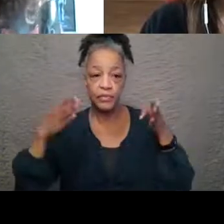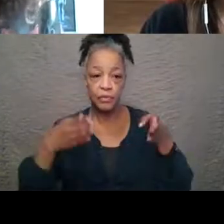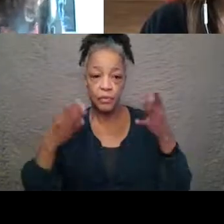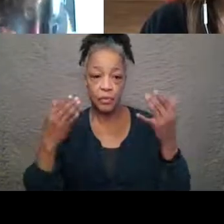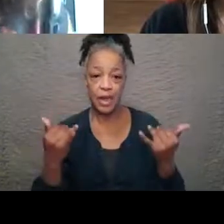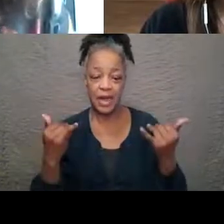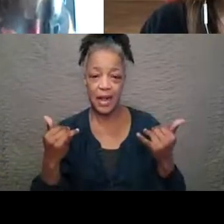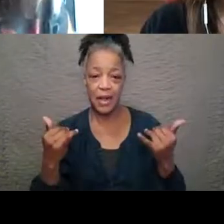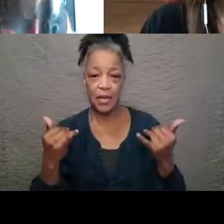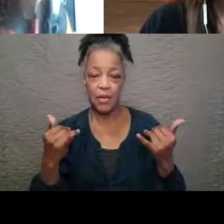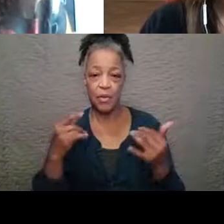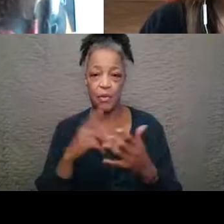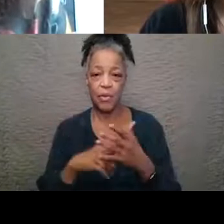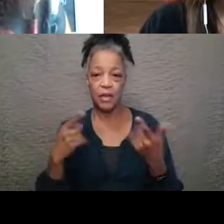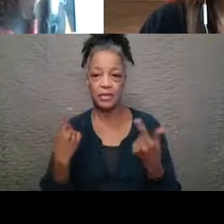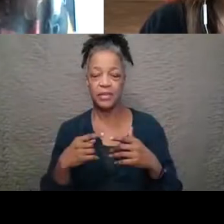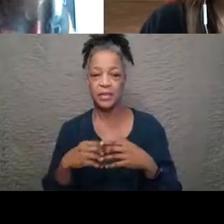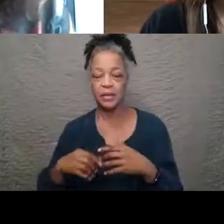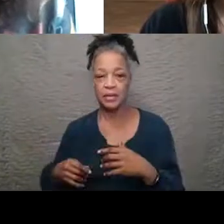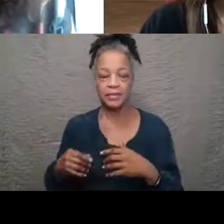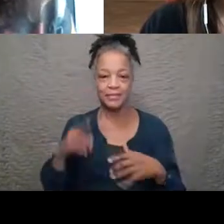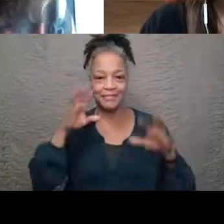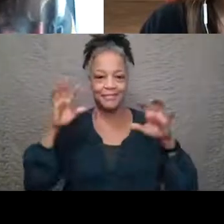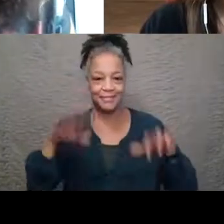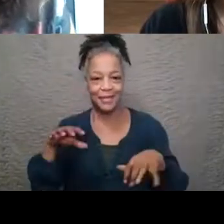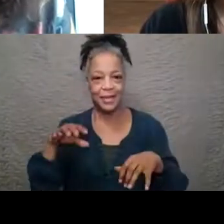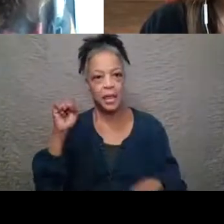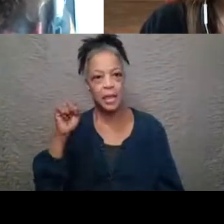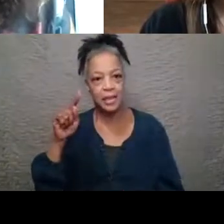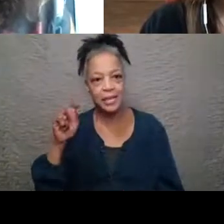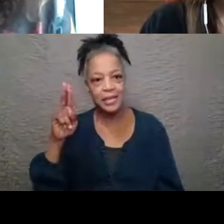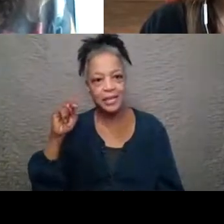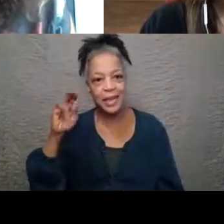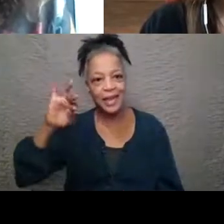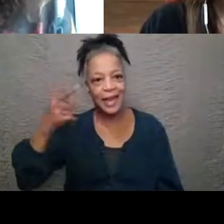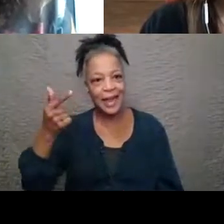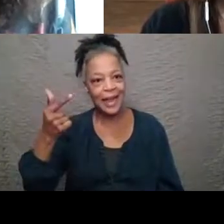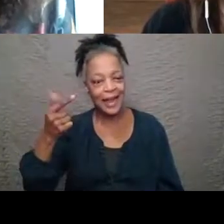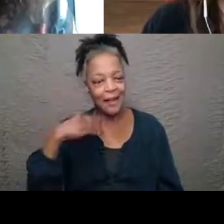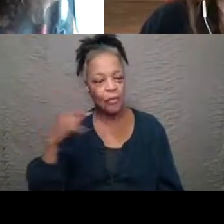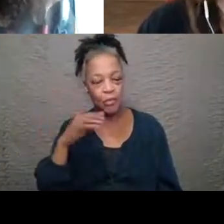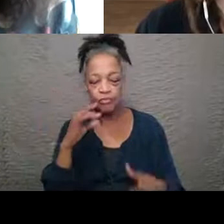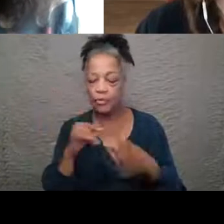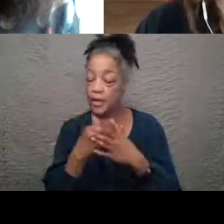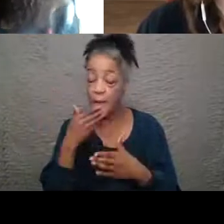you know, what has been really stunning to me in the best possible way, as far as organizing is concerned over the